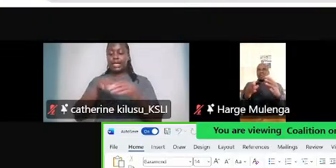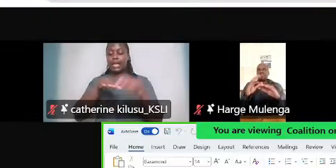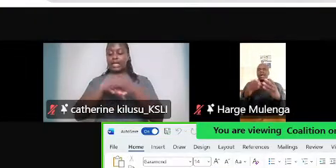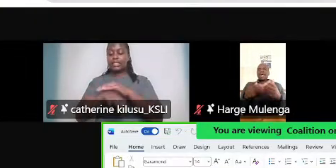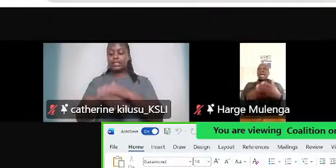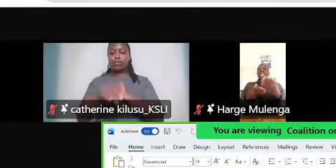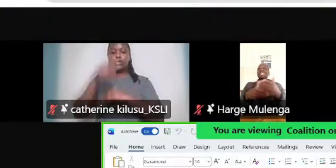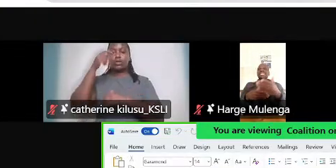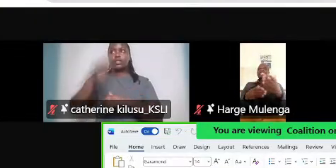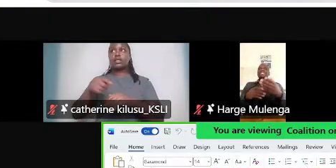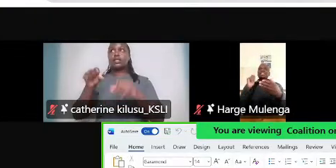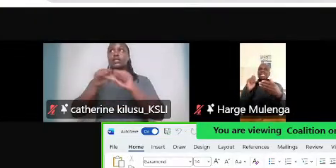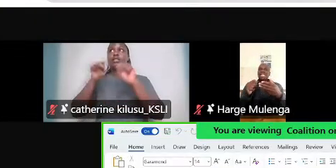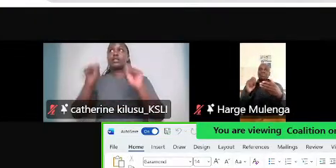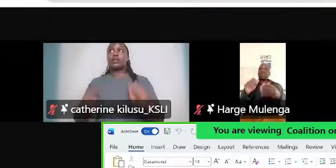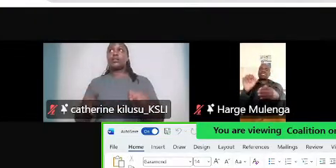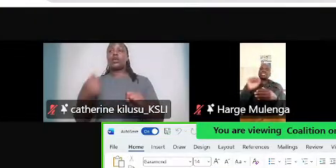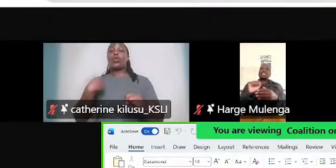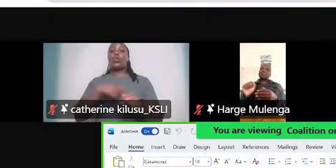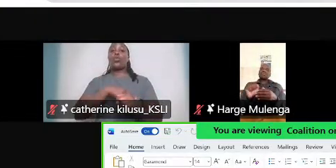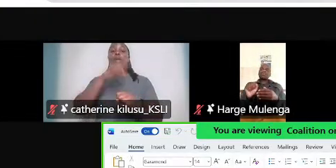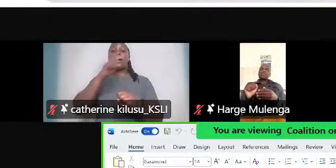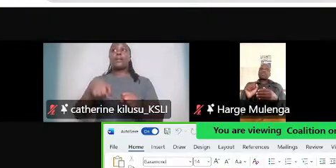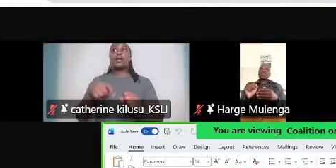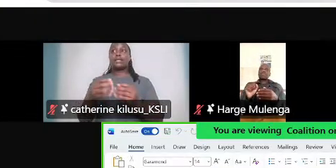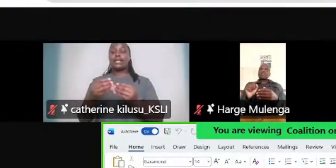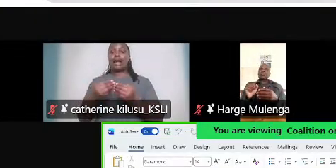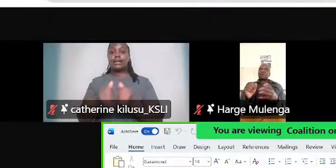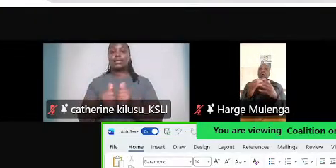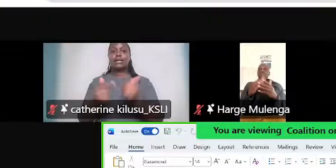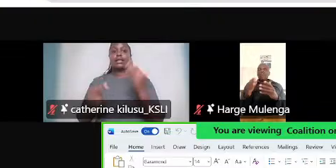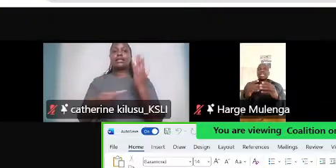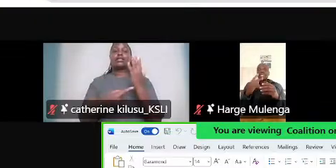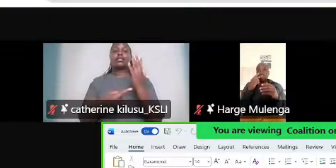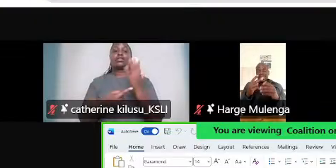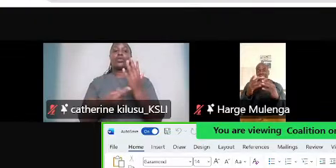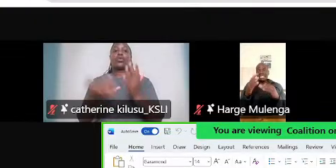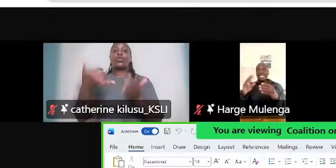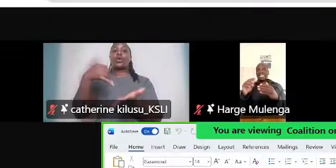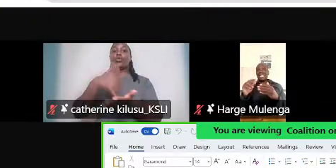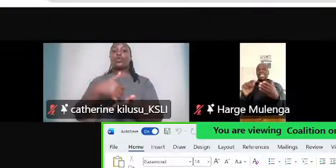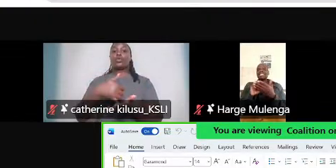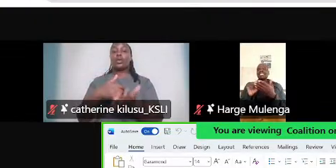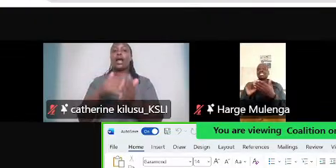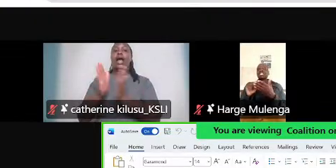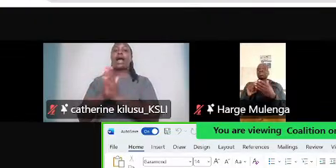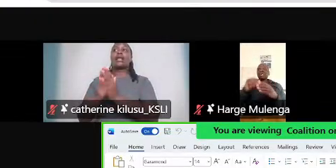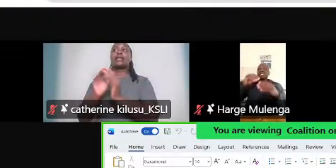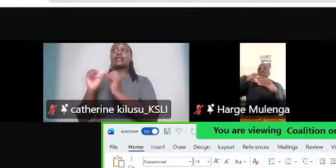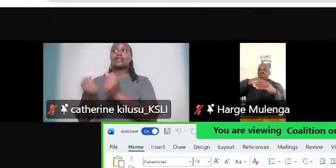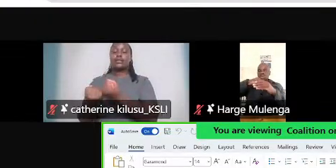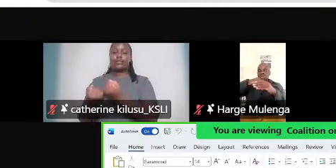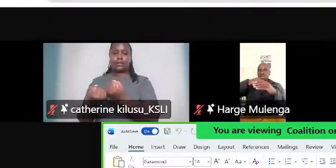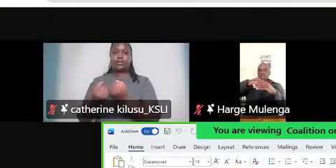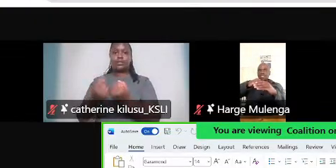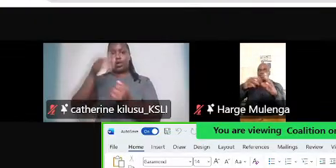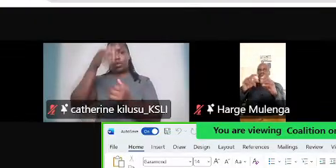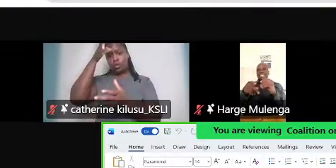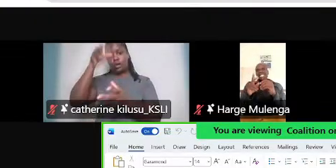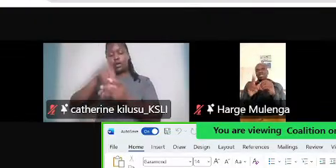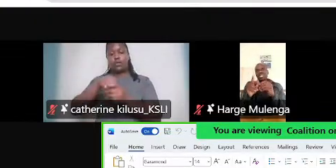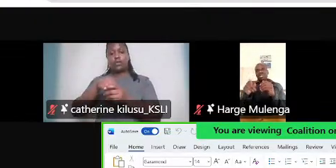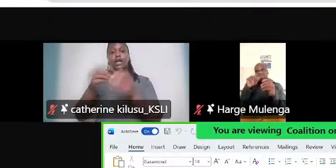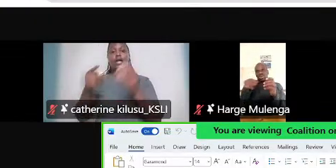We must address digital inclusion and safety in the context of technological facilitated gender-based